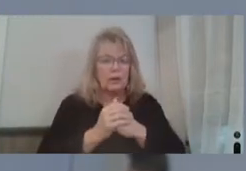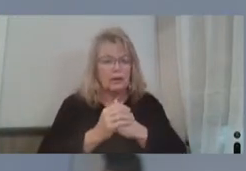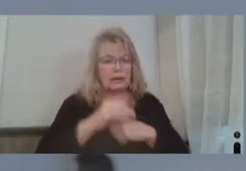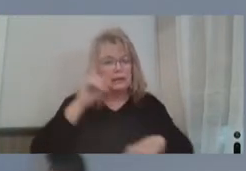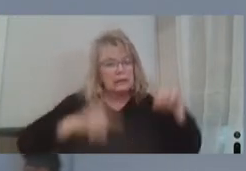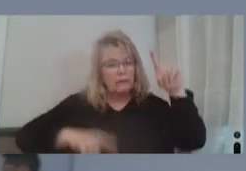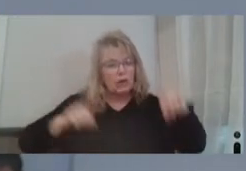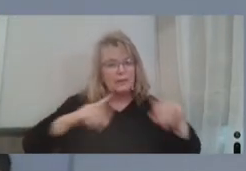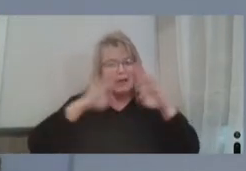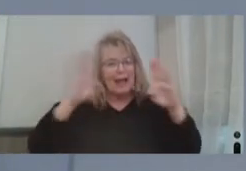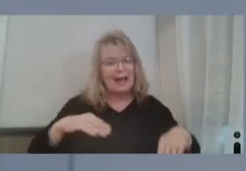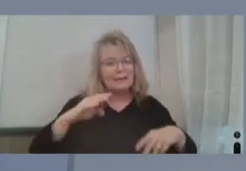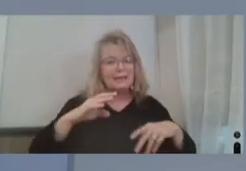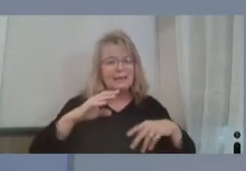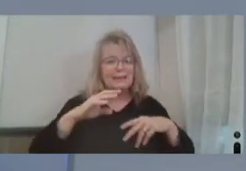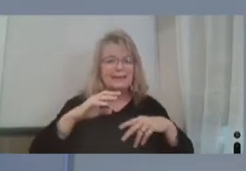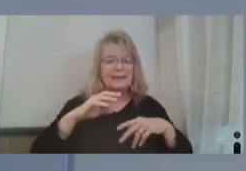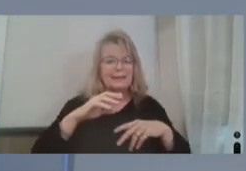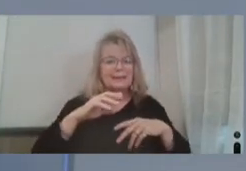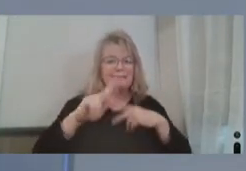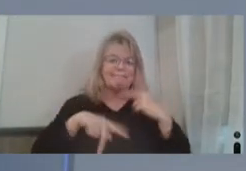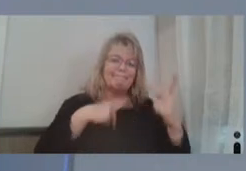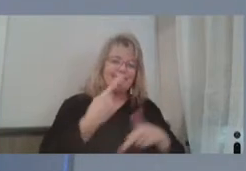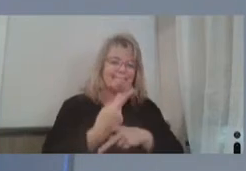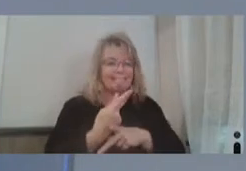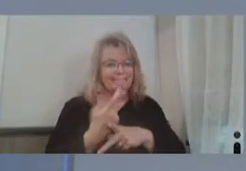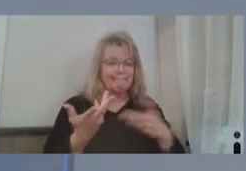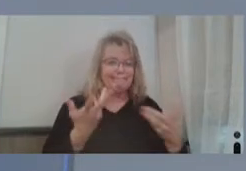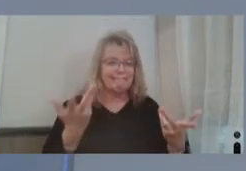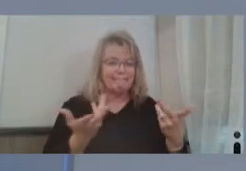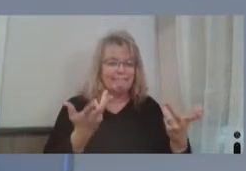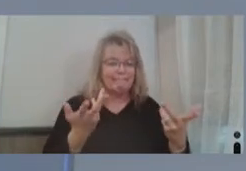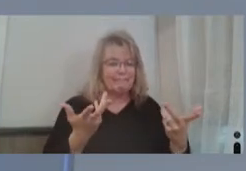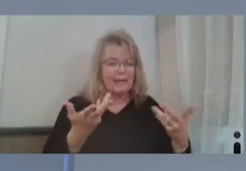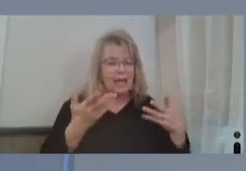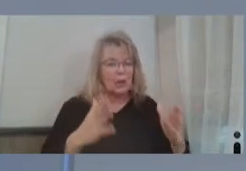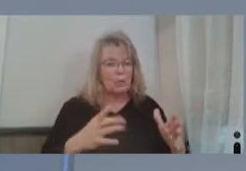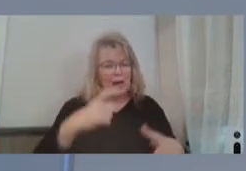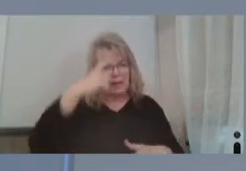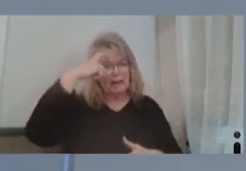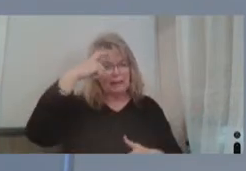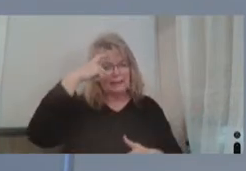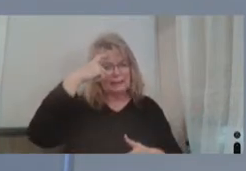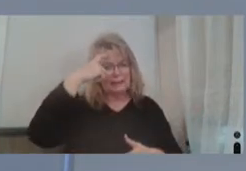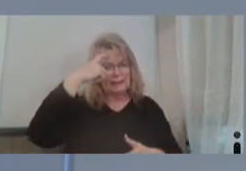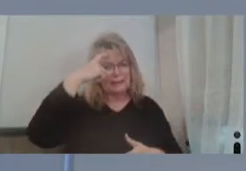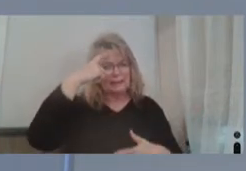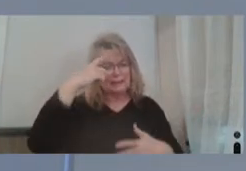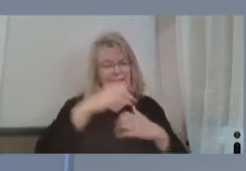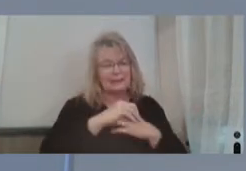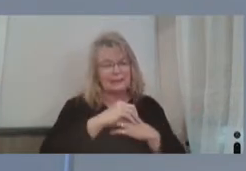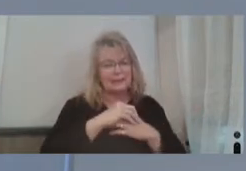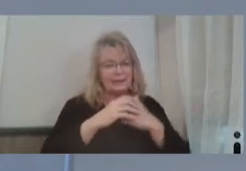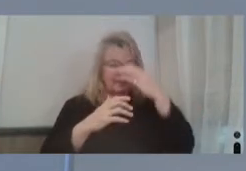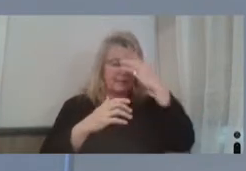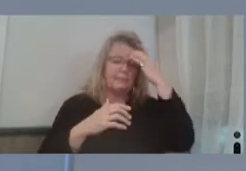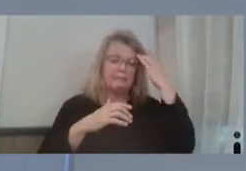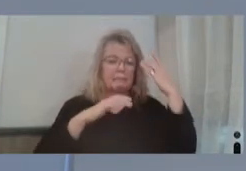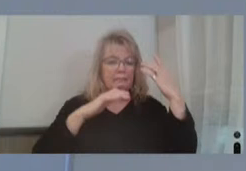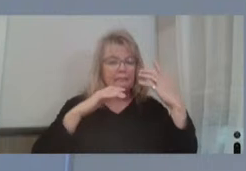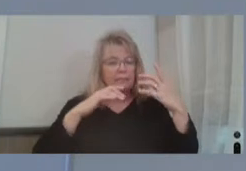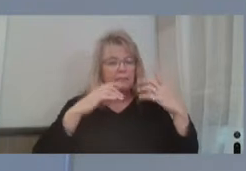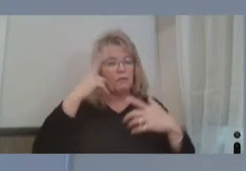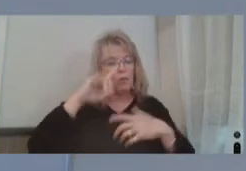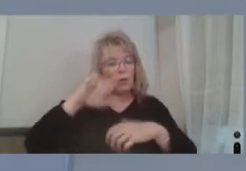types in a way that makes sense and respects the aesthetic and charm of established neighborhoods,